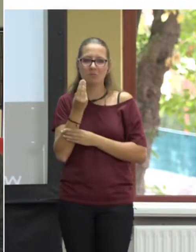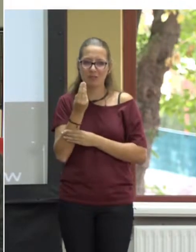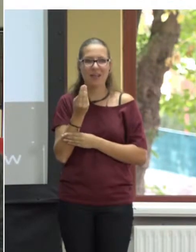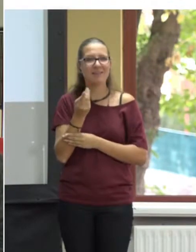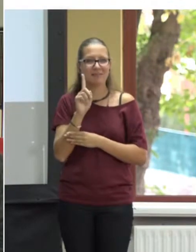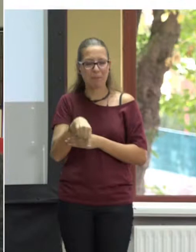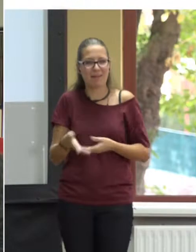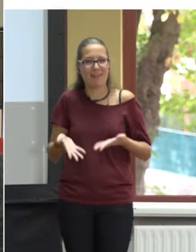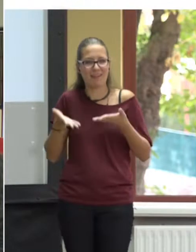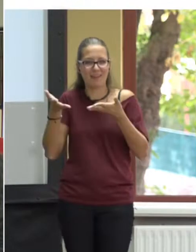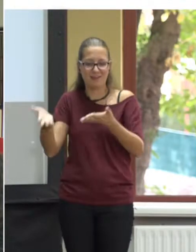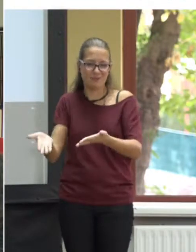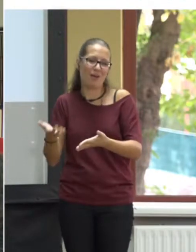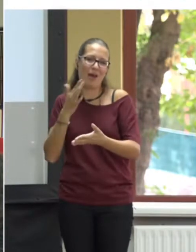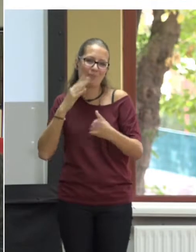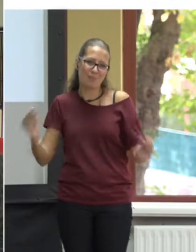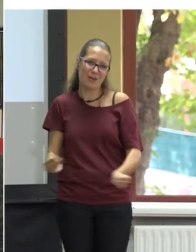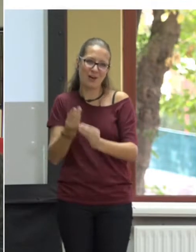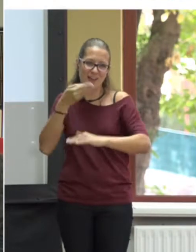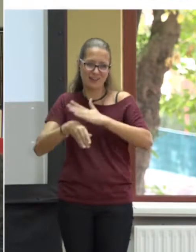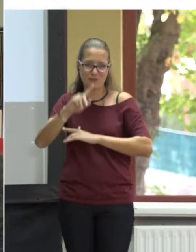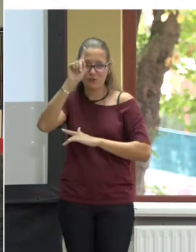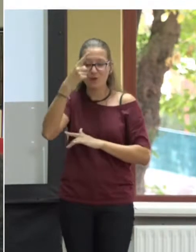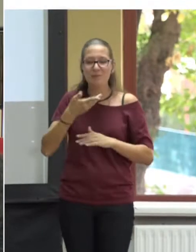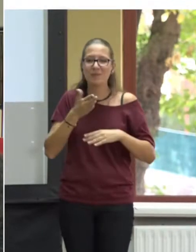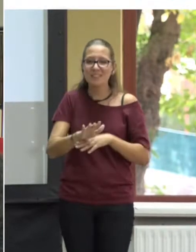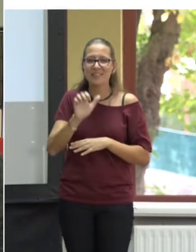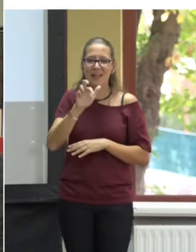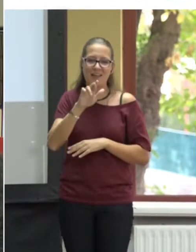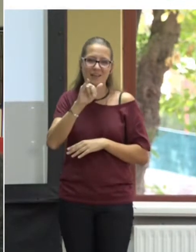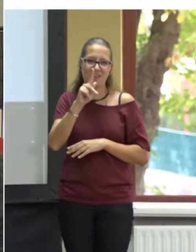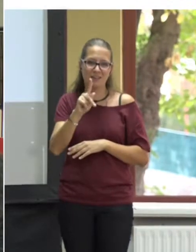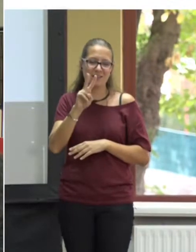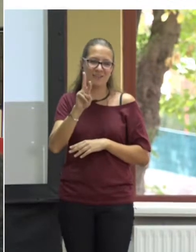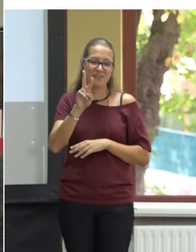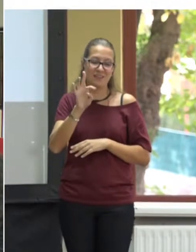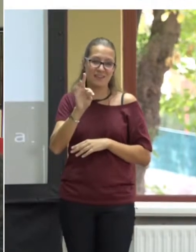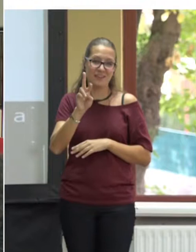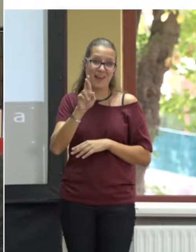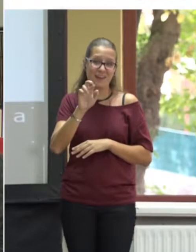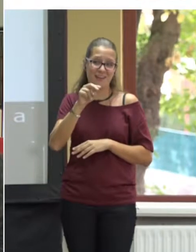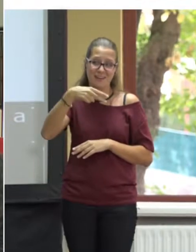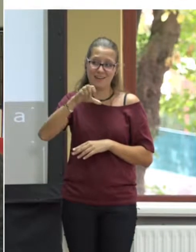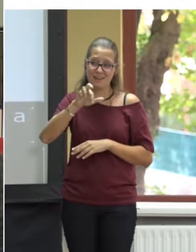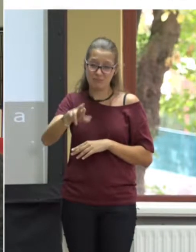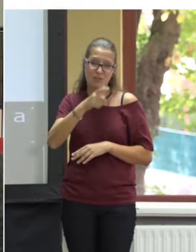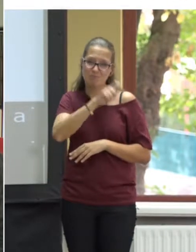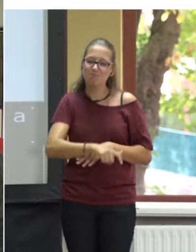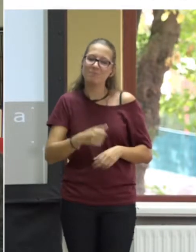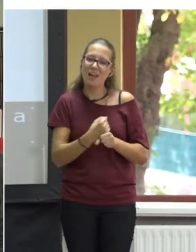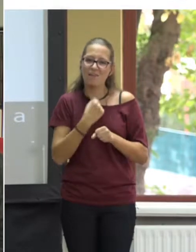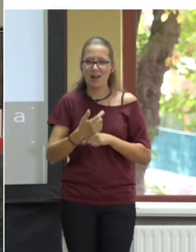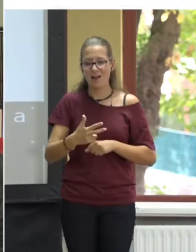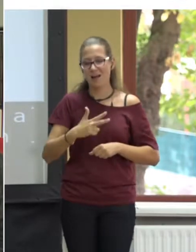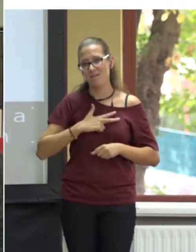that represents that improvement in access to culture. It's going to be presented by our next speaker, called Eric